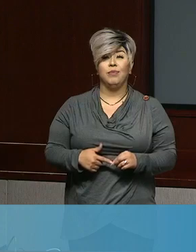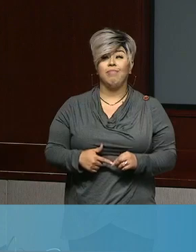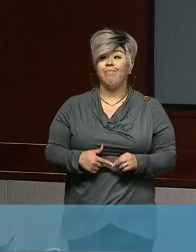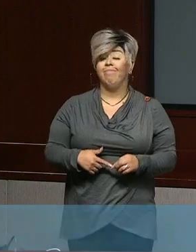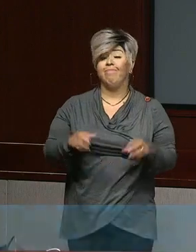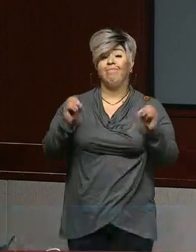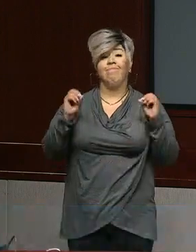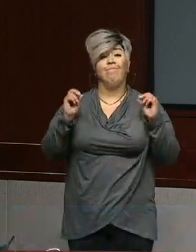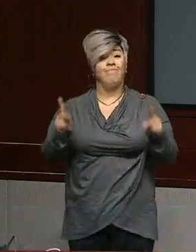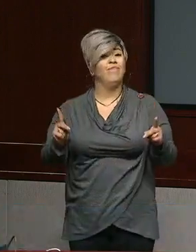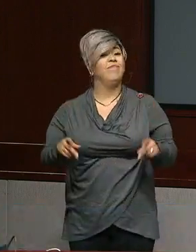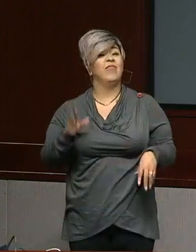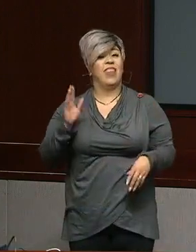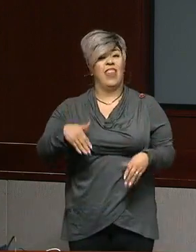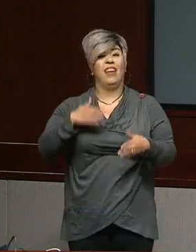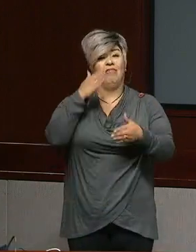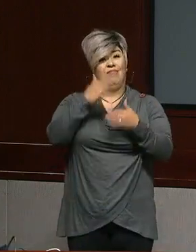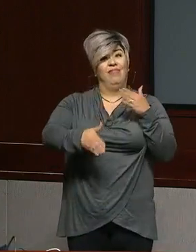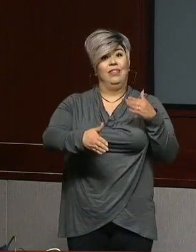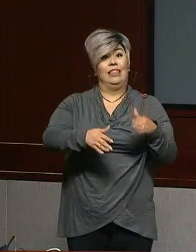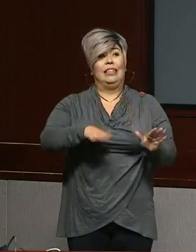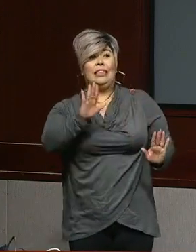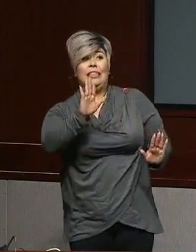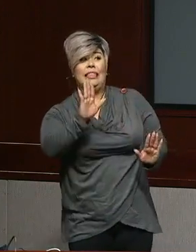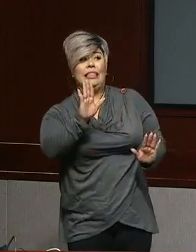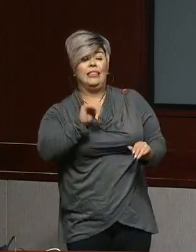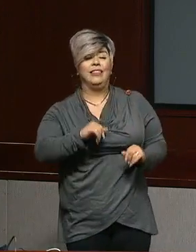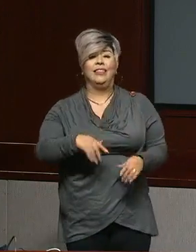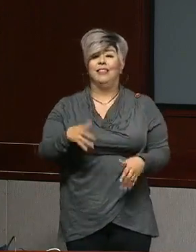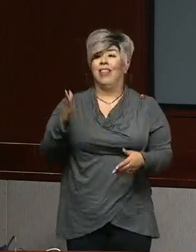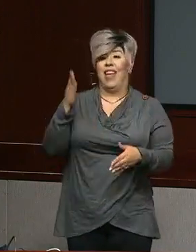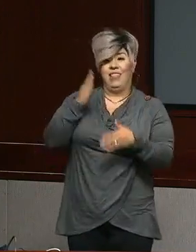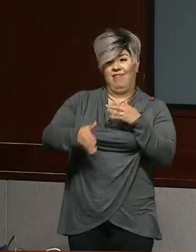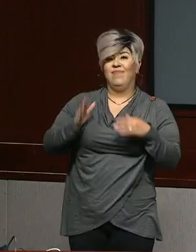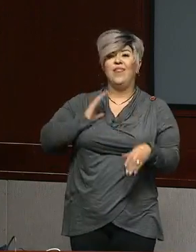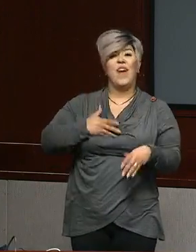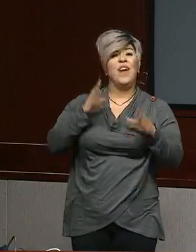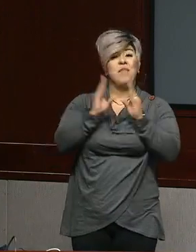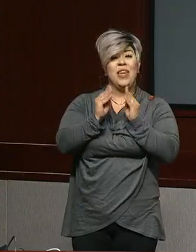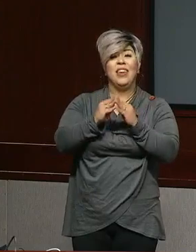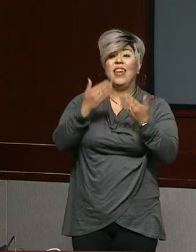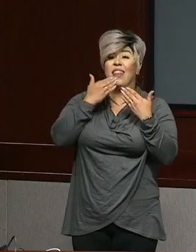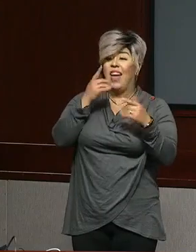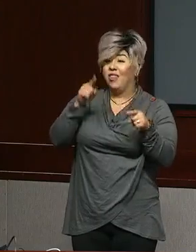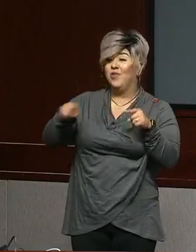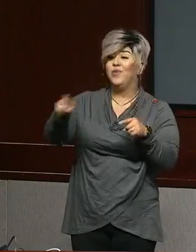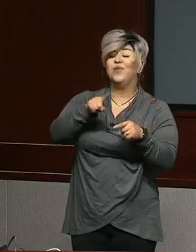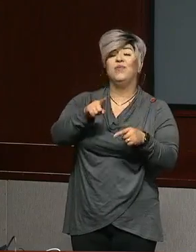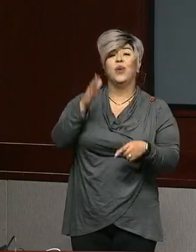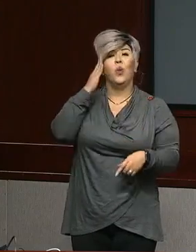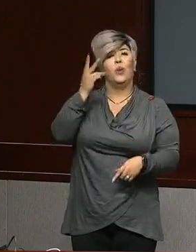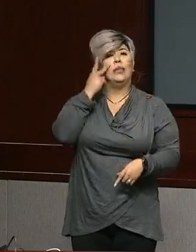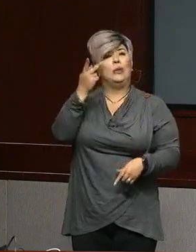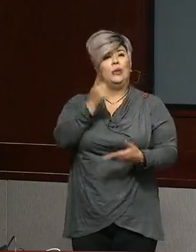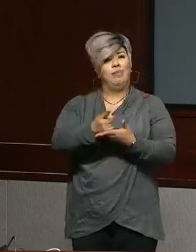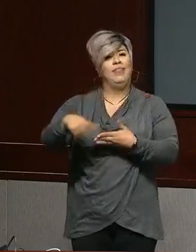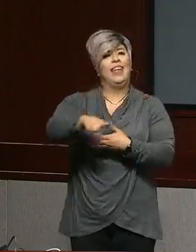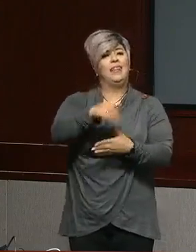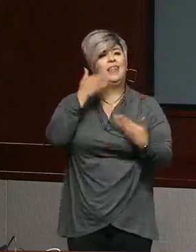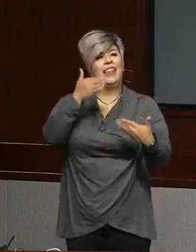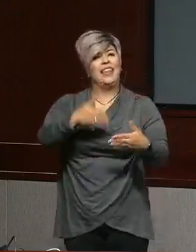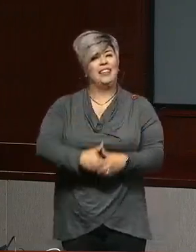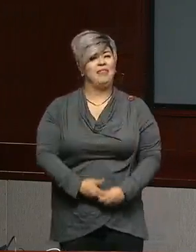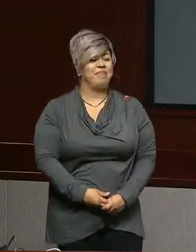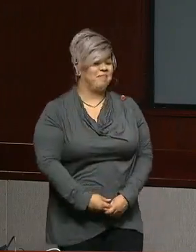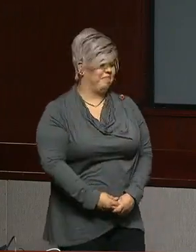Okay, that will conclude our Thursday COVID-19 briefing. I want to thank you all for being here, and we will see you next week. Thank you.